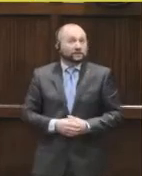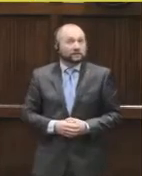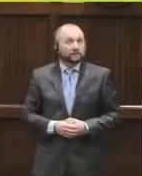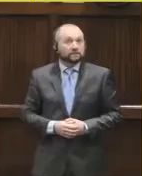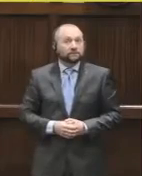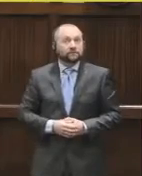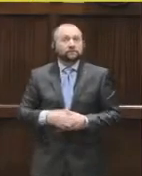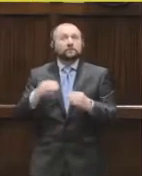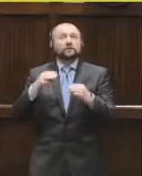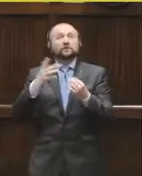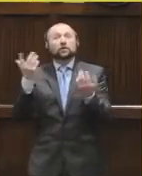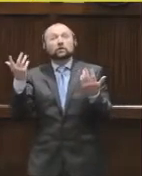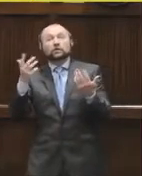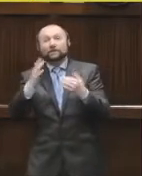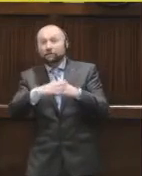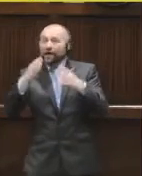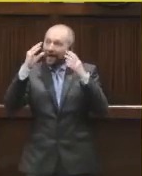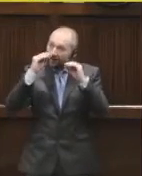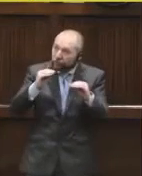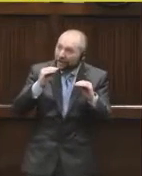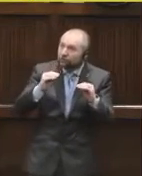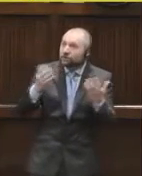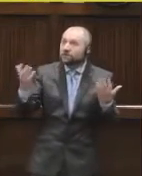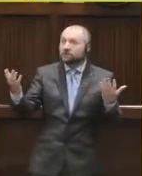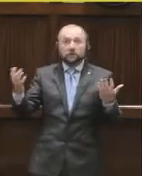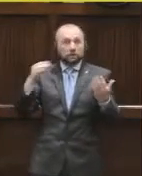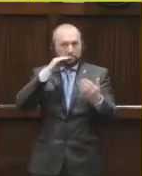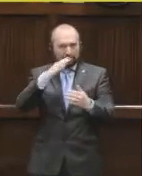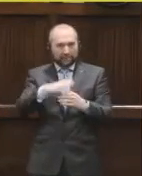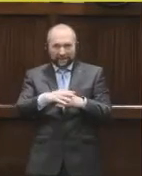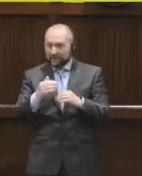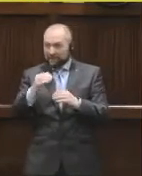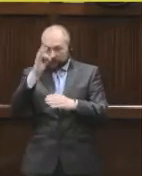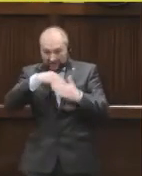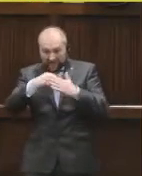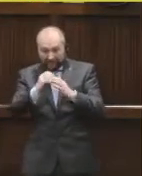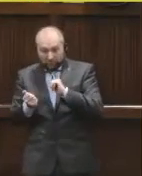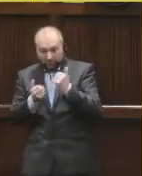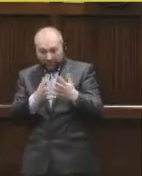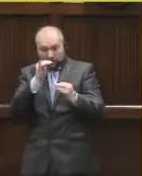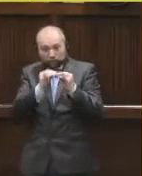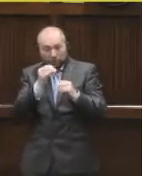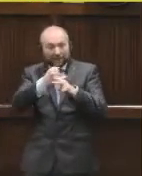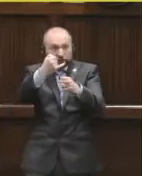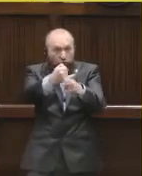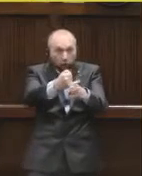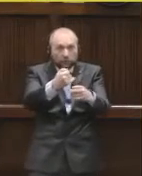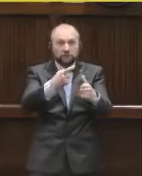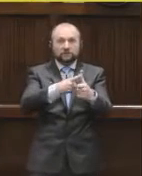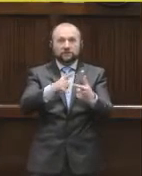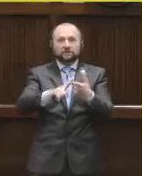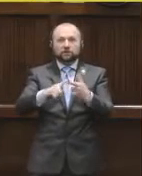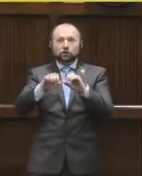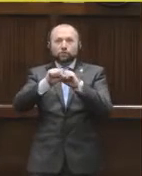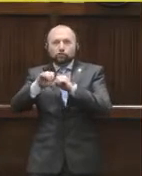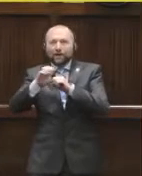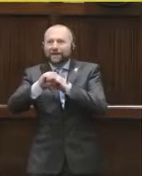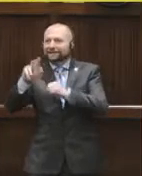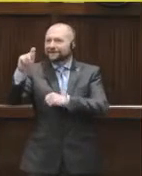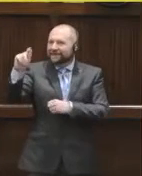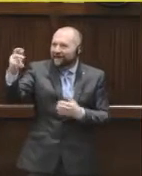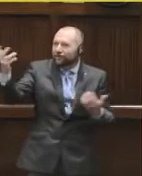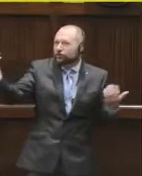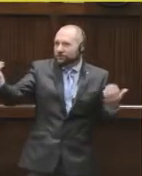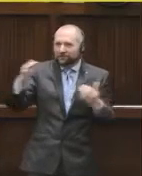our education. It's going to be, the state are going to be obliged to provide interpreters in schools, in the broadcasting